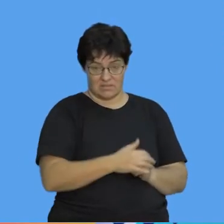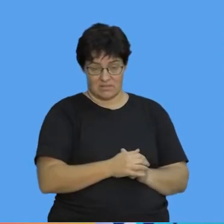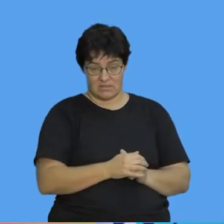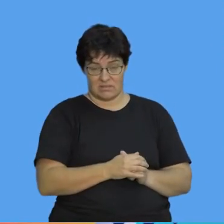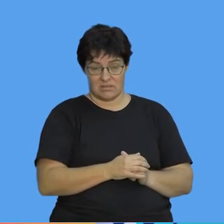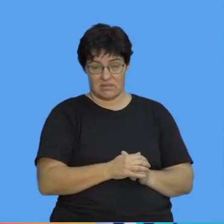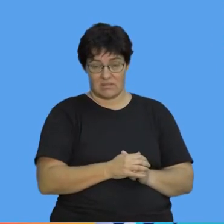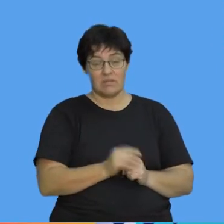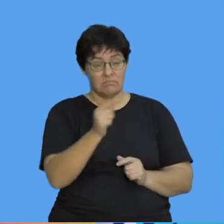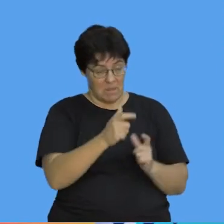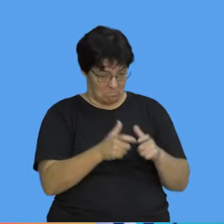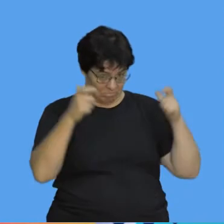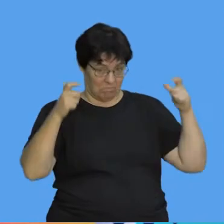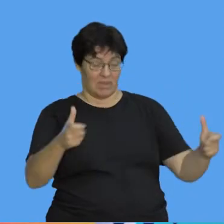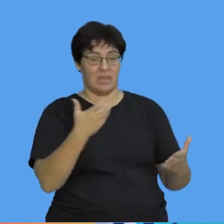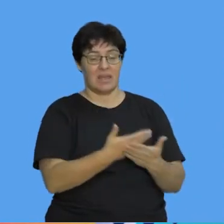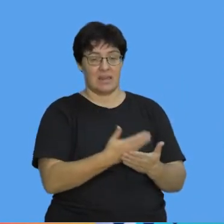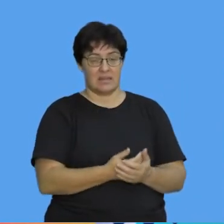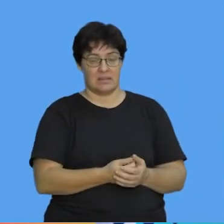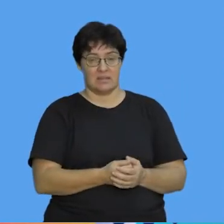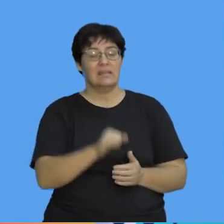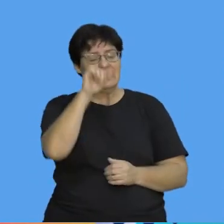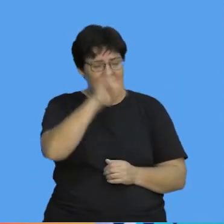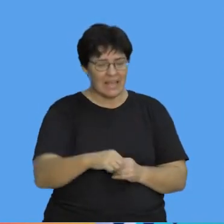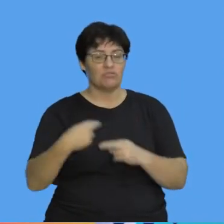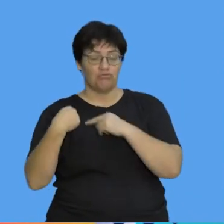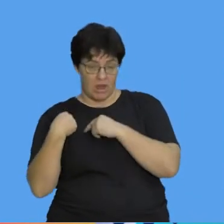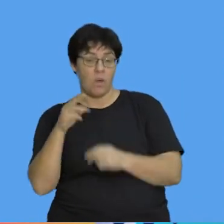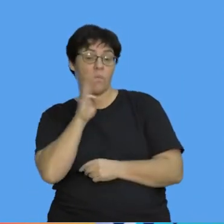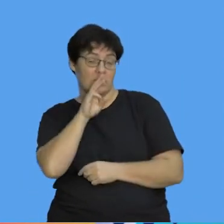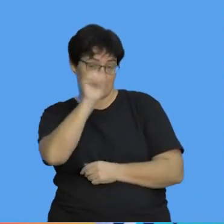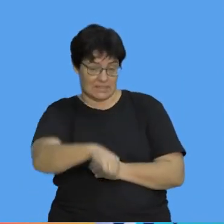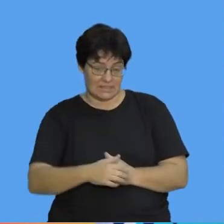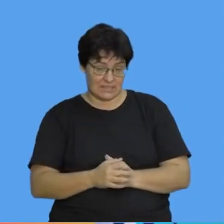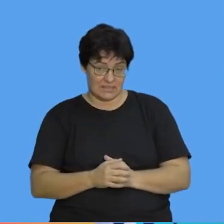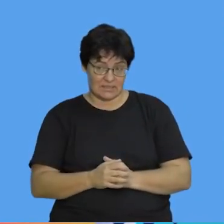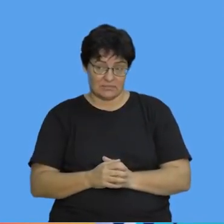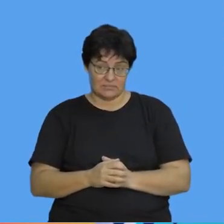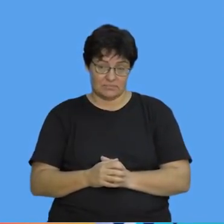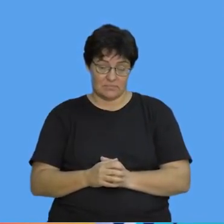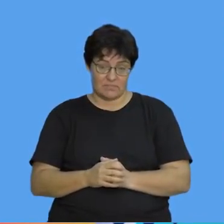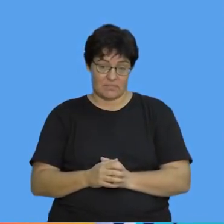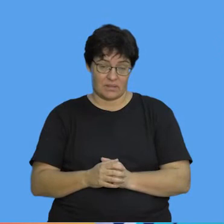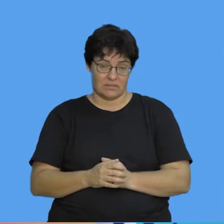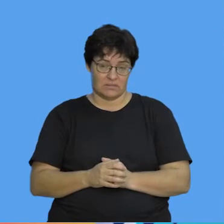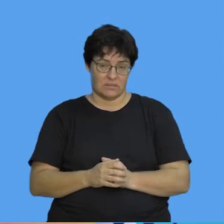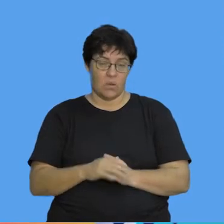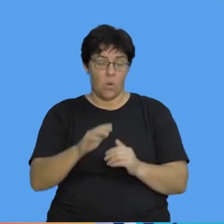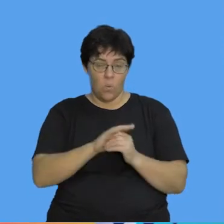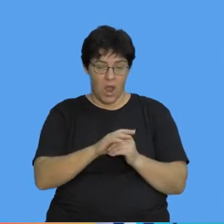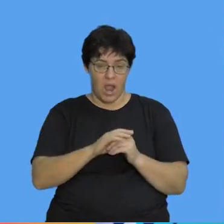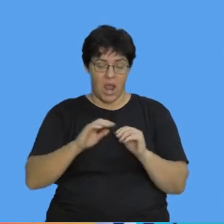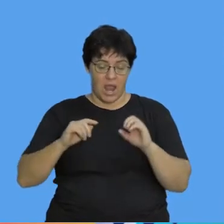major generation. Now have a look. This guy can get quite big. Yes, he relies on water, right?